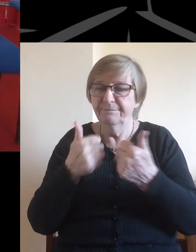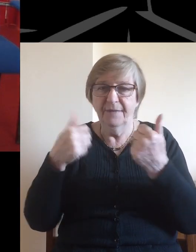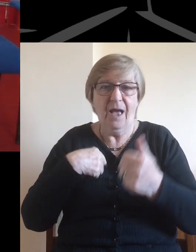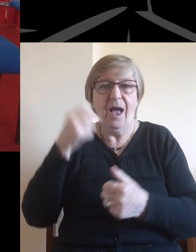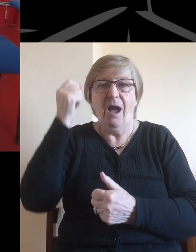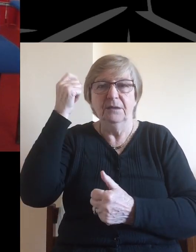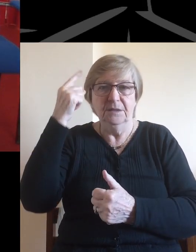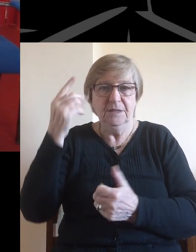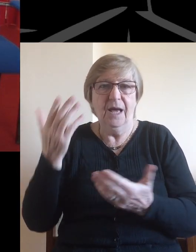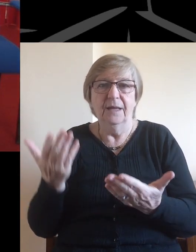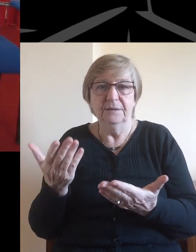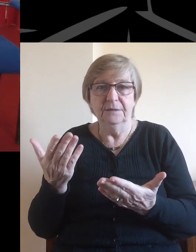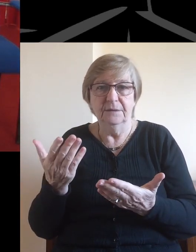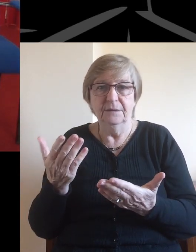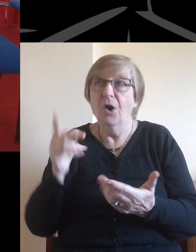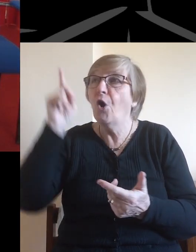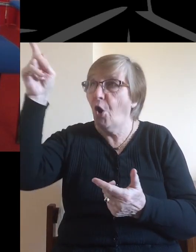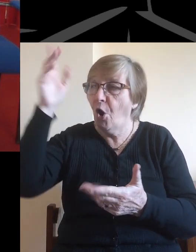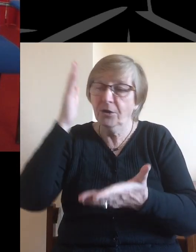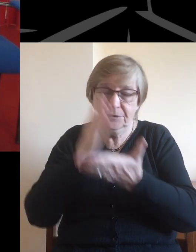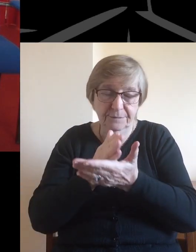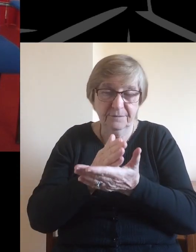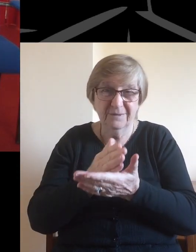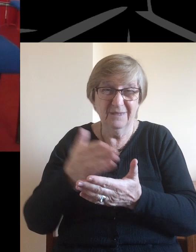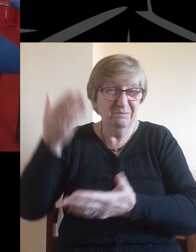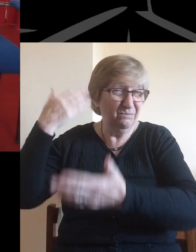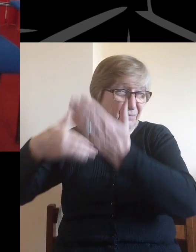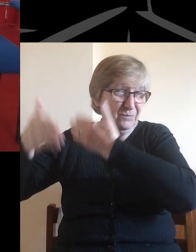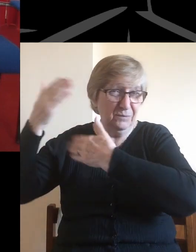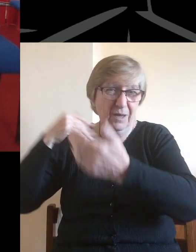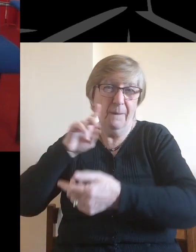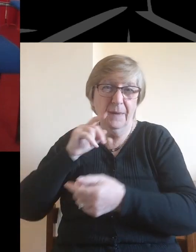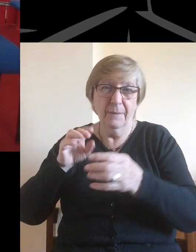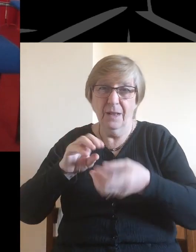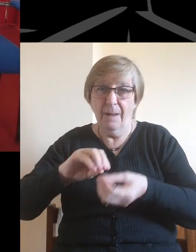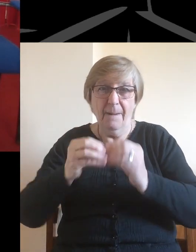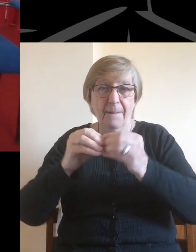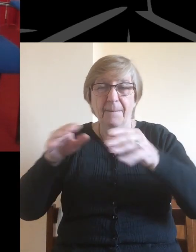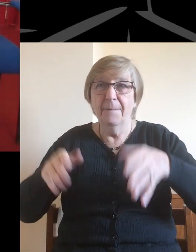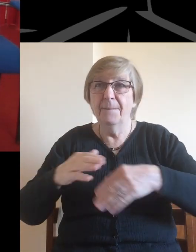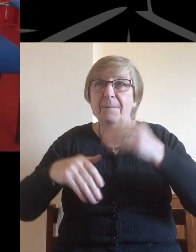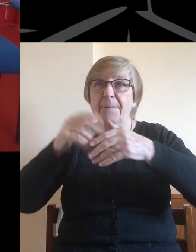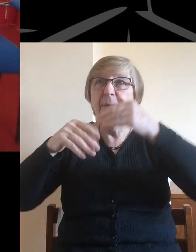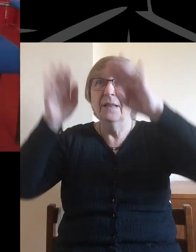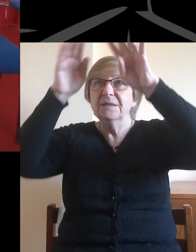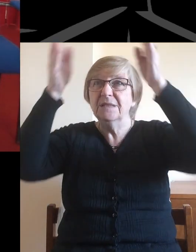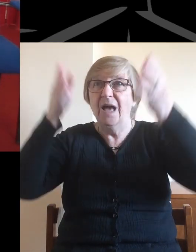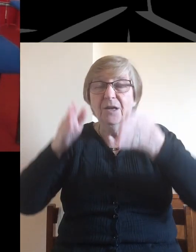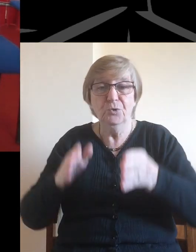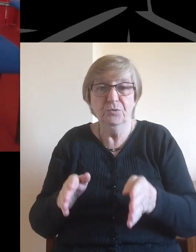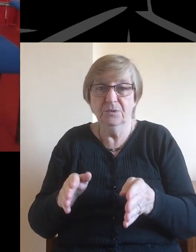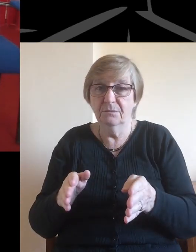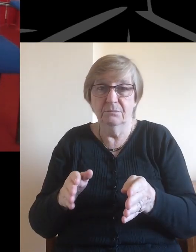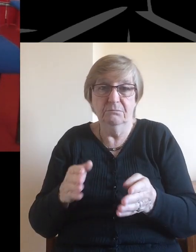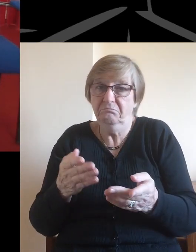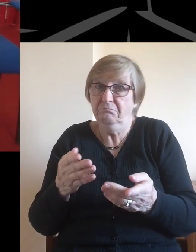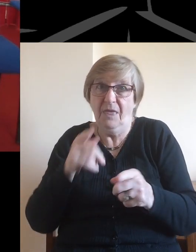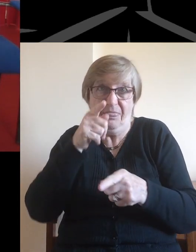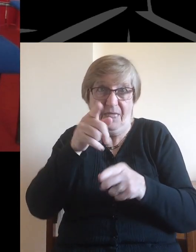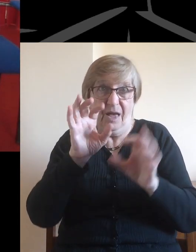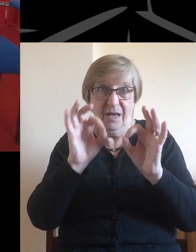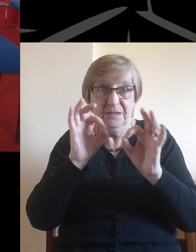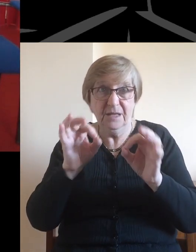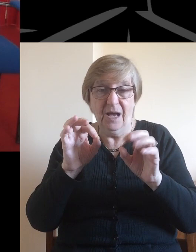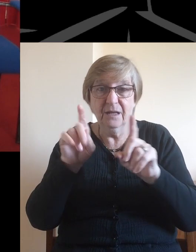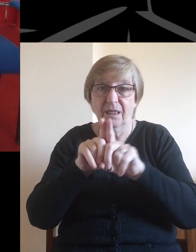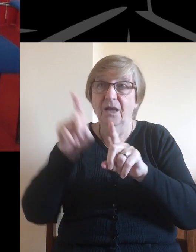is. People have built statues and images galore, and they do not accurately portray God. People